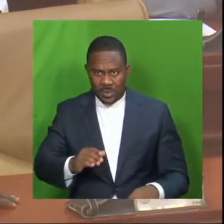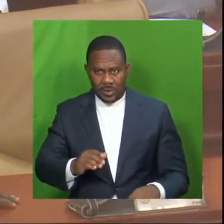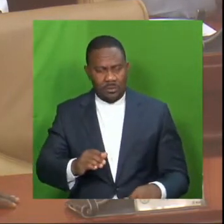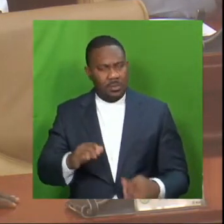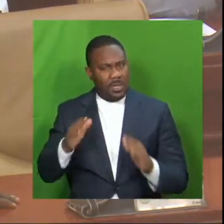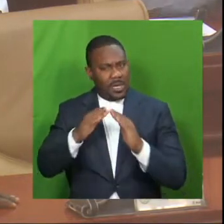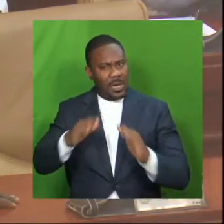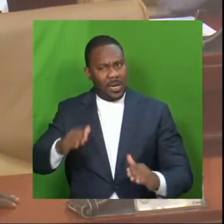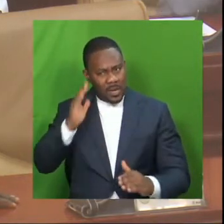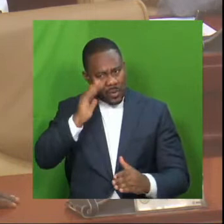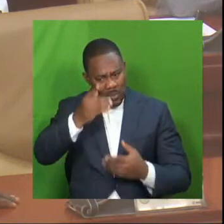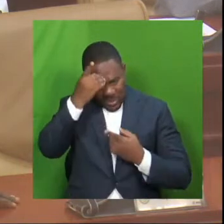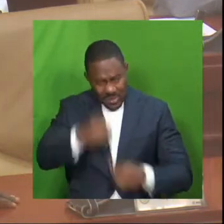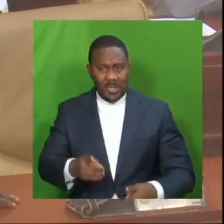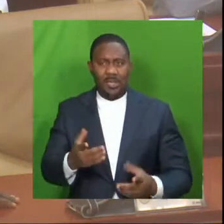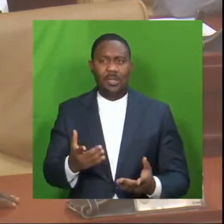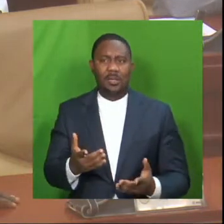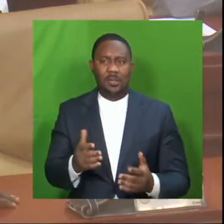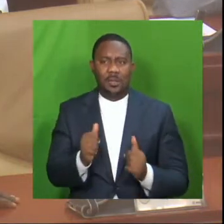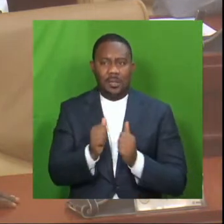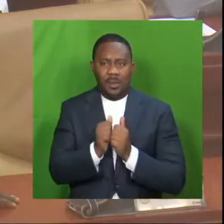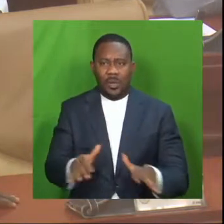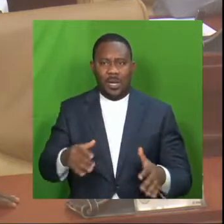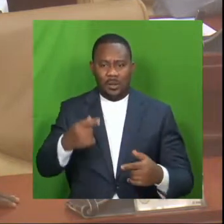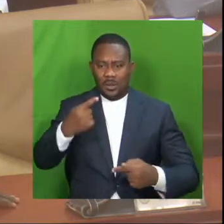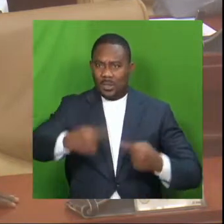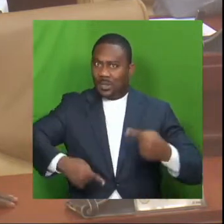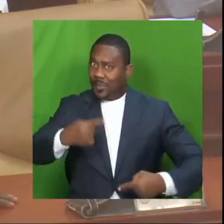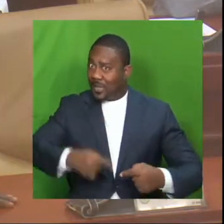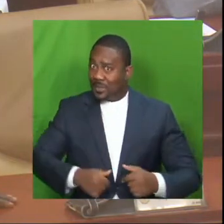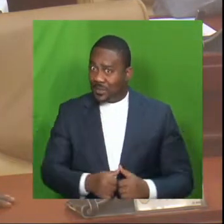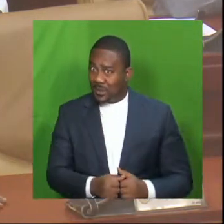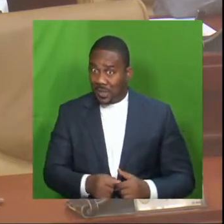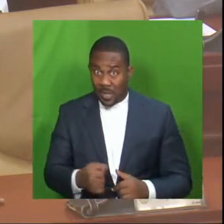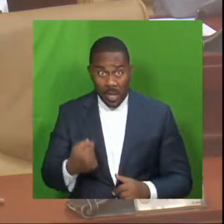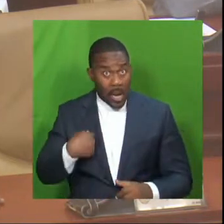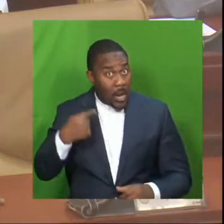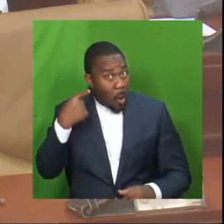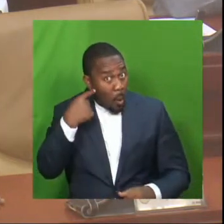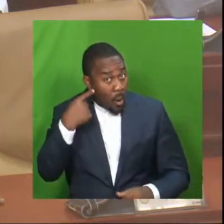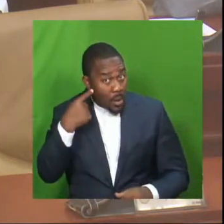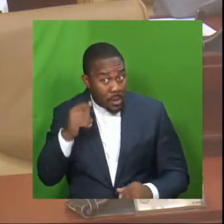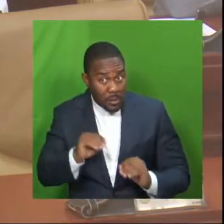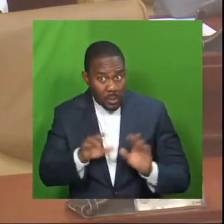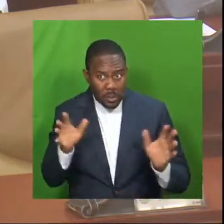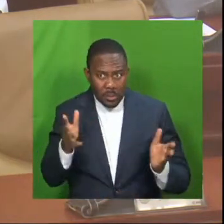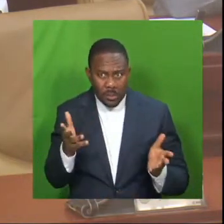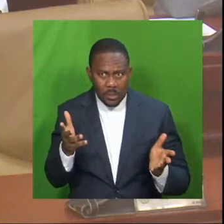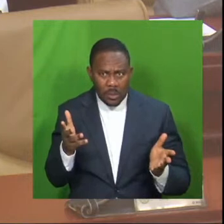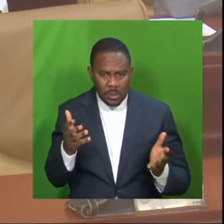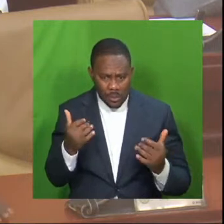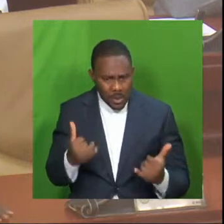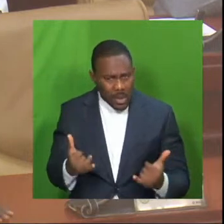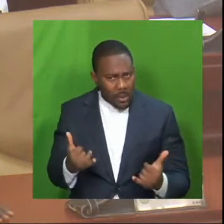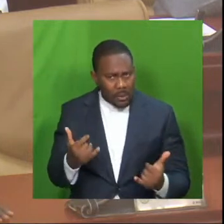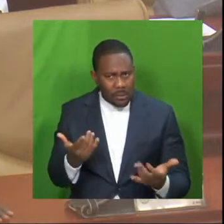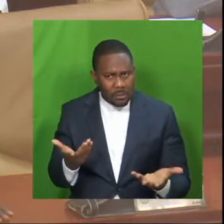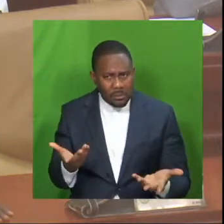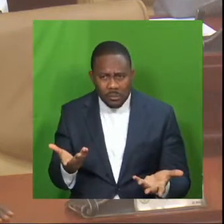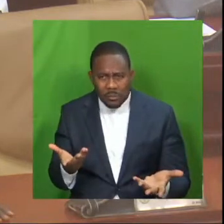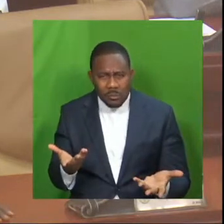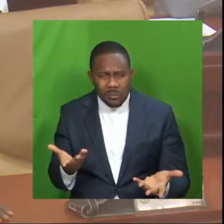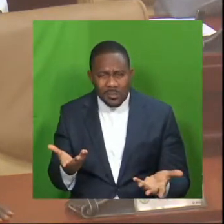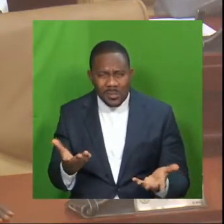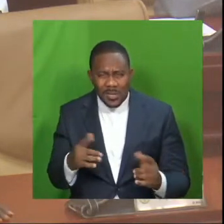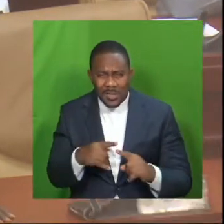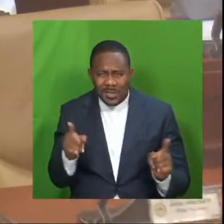a decision on it without debate. I heard that, but now it looks like I'm hearing that there will be a